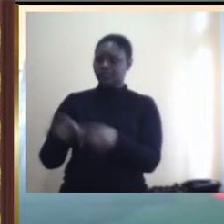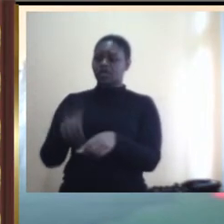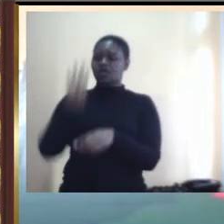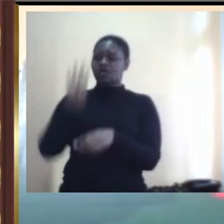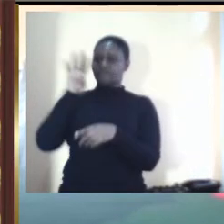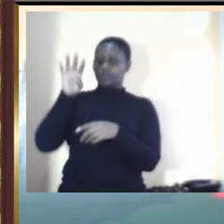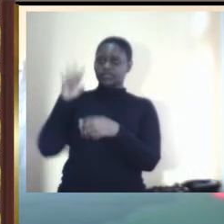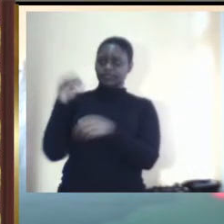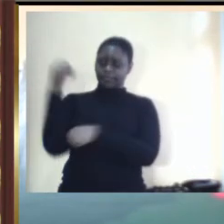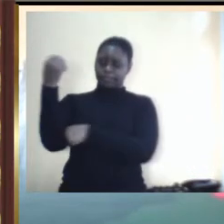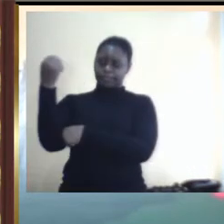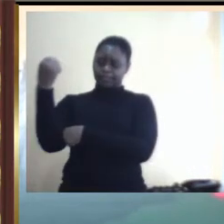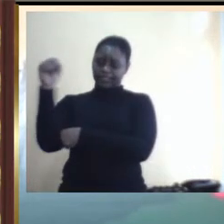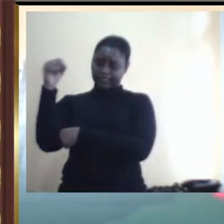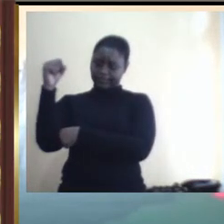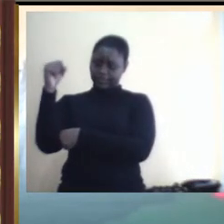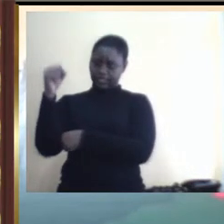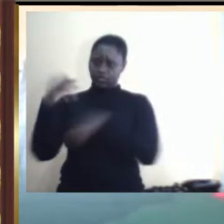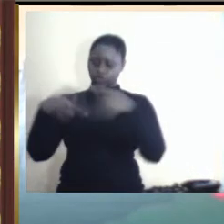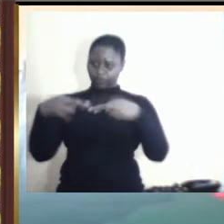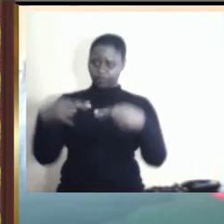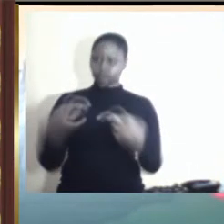industrial revolution and youth farm